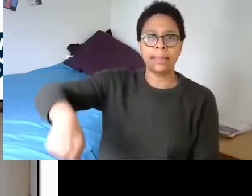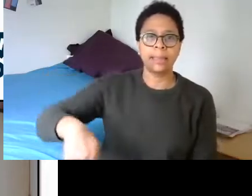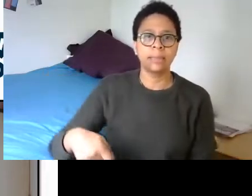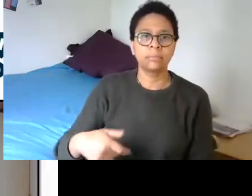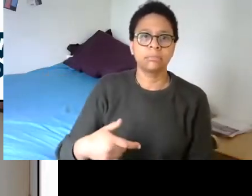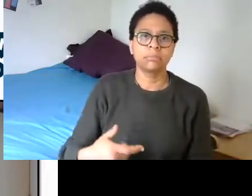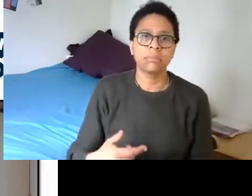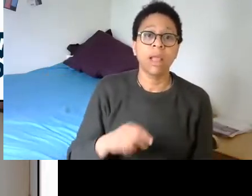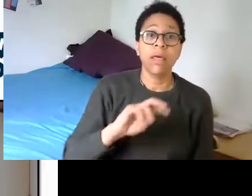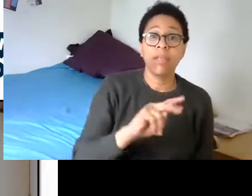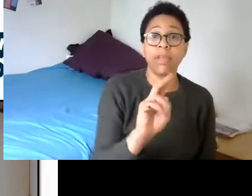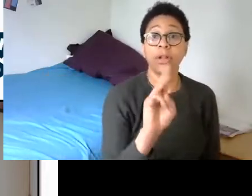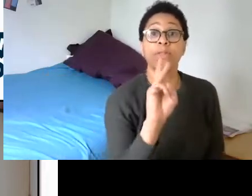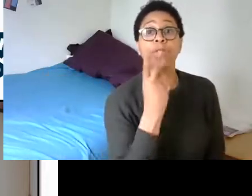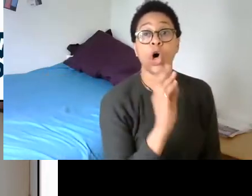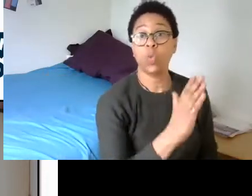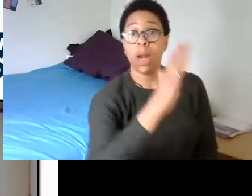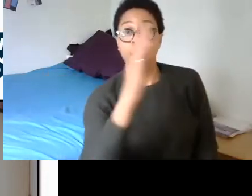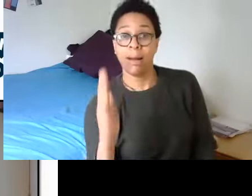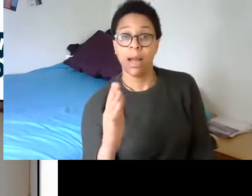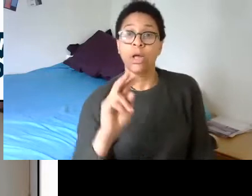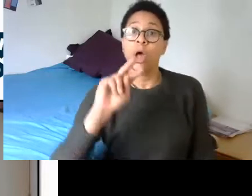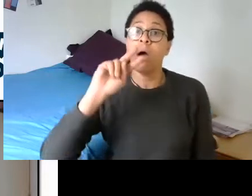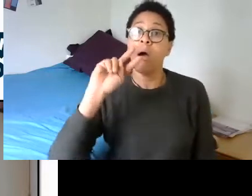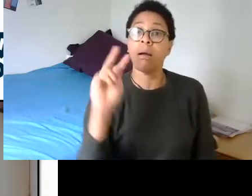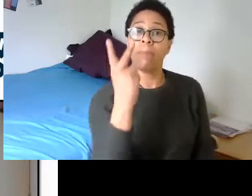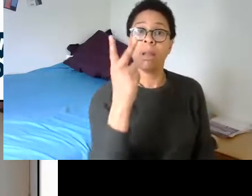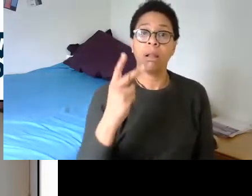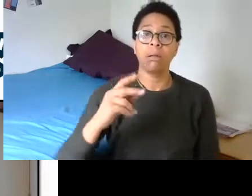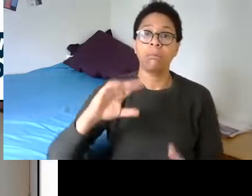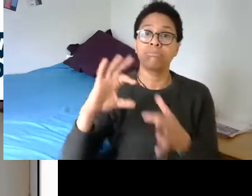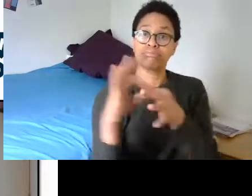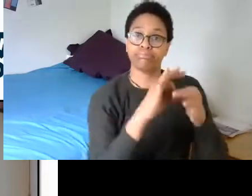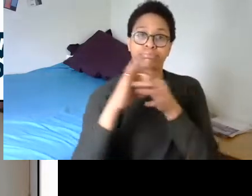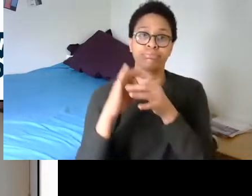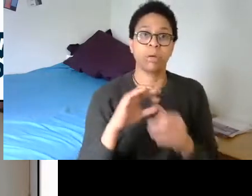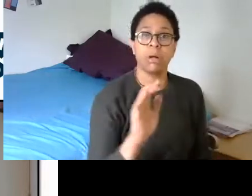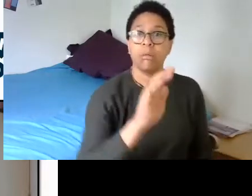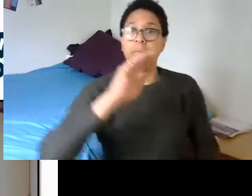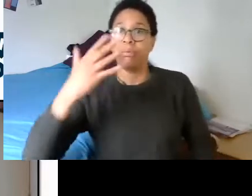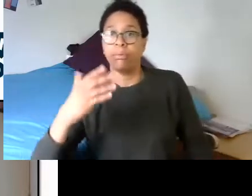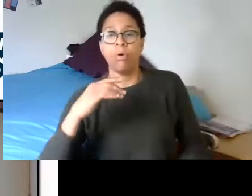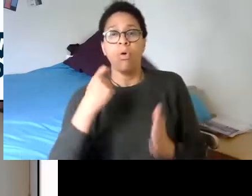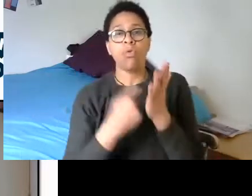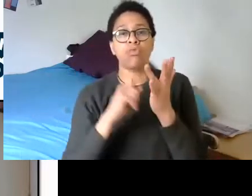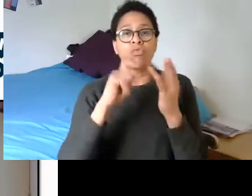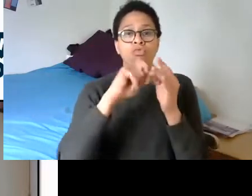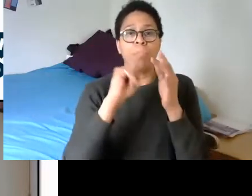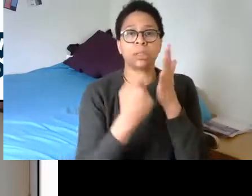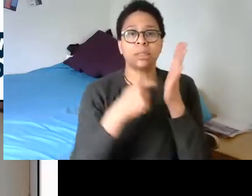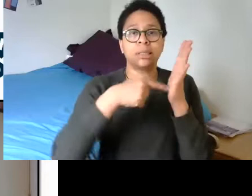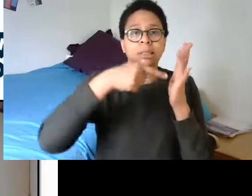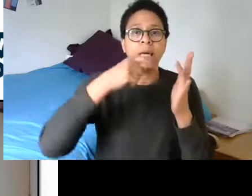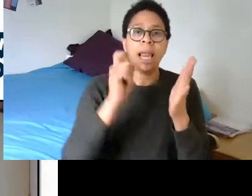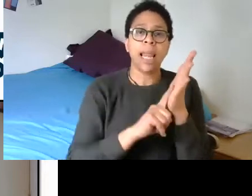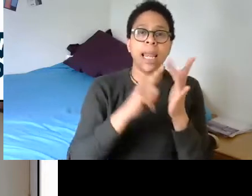as Cupid and Psyche, a profile portrait of a surgeon, Robert Liston, and 2 fighting cockerels. And this is just part of